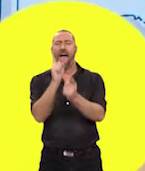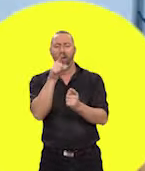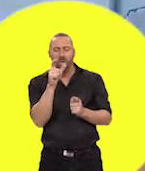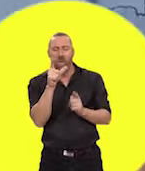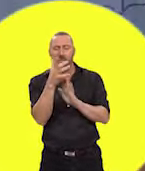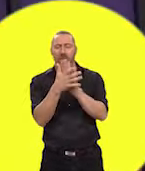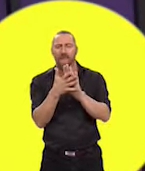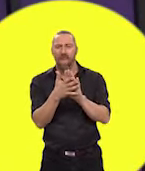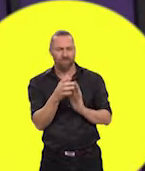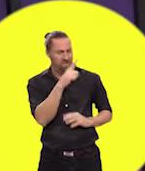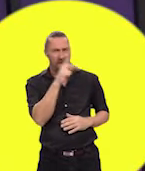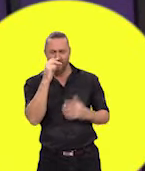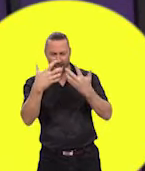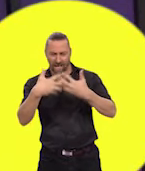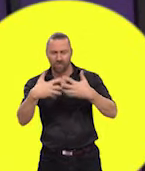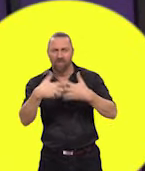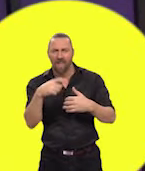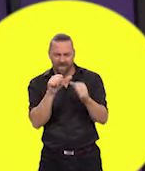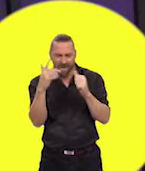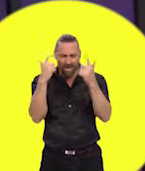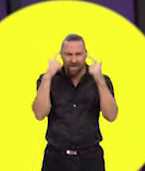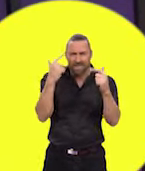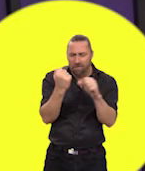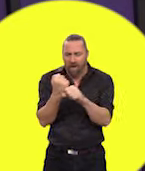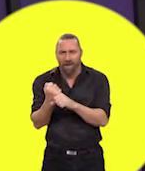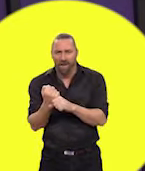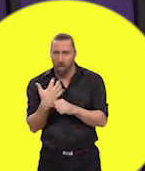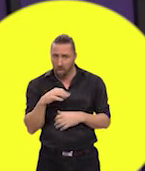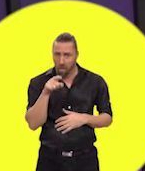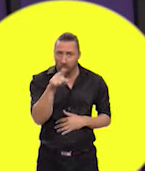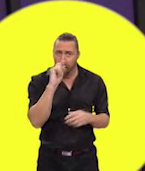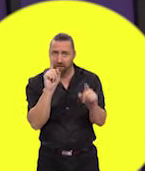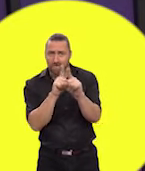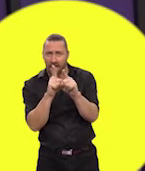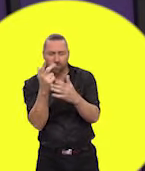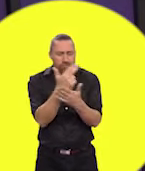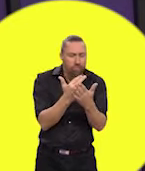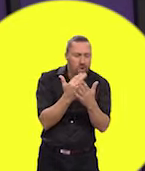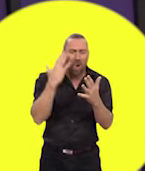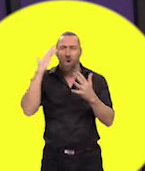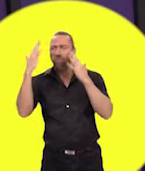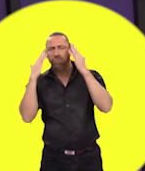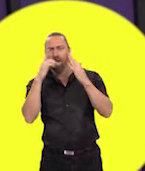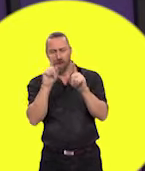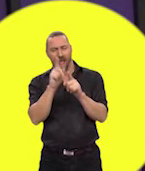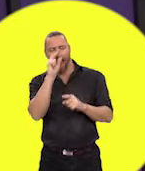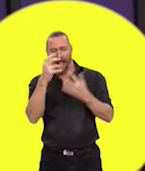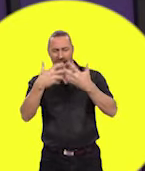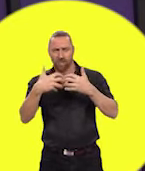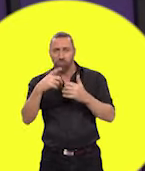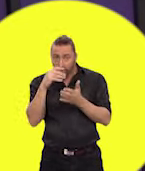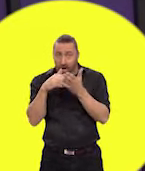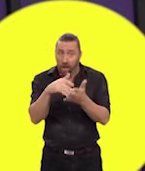ideas inventing and making new things. I wonder who could help you to draw, dream, and design your